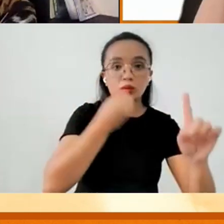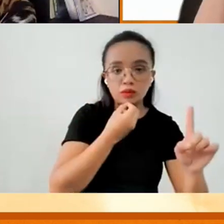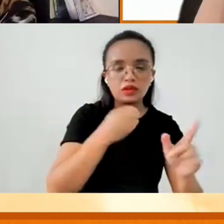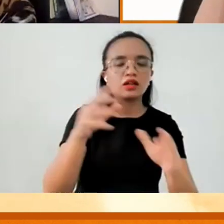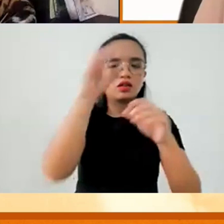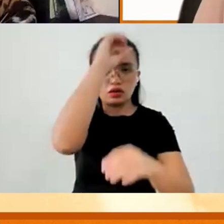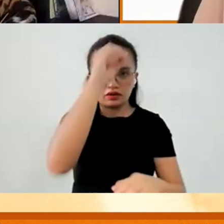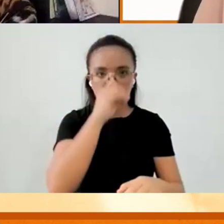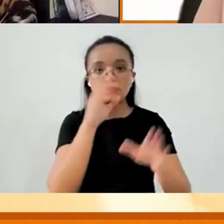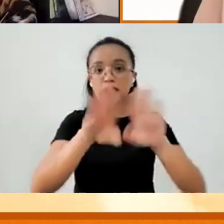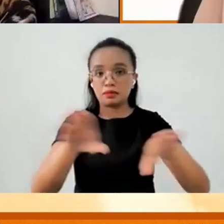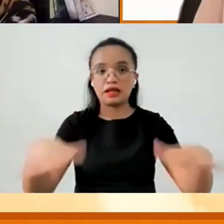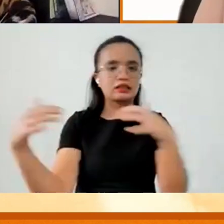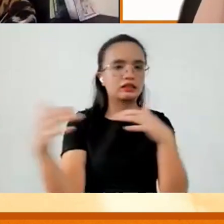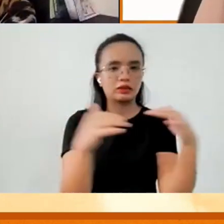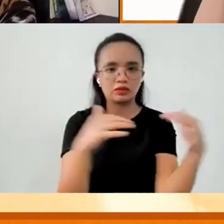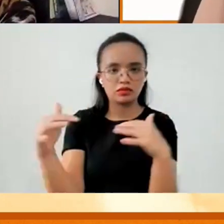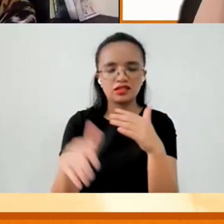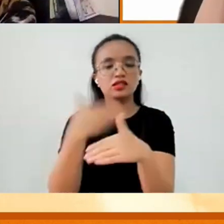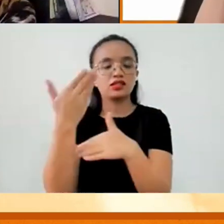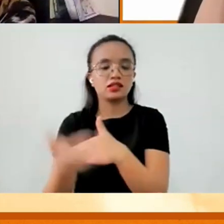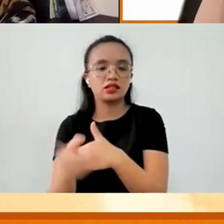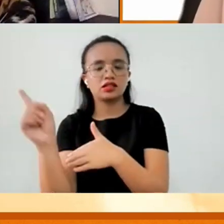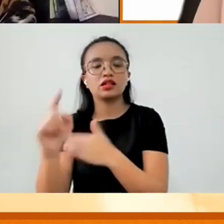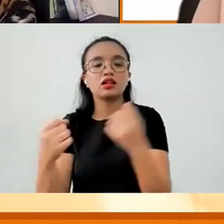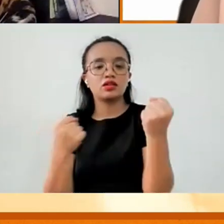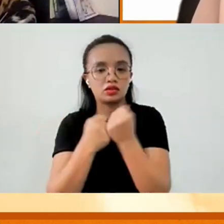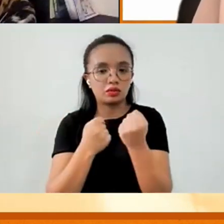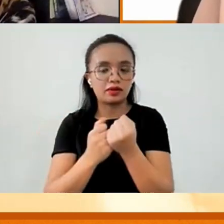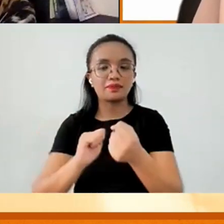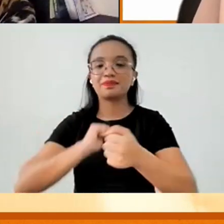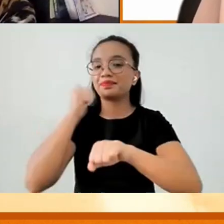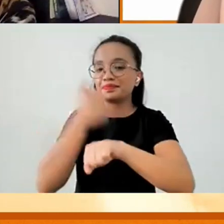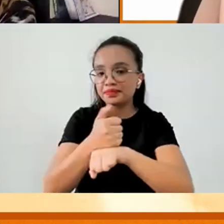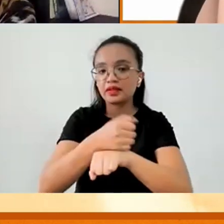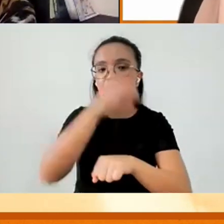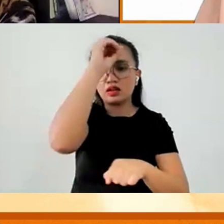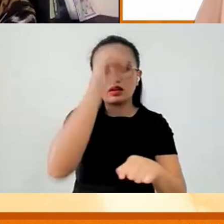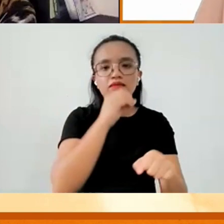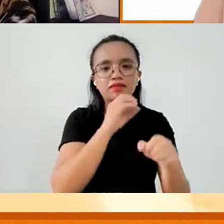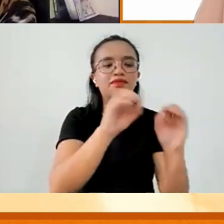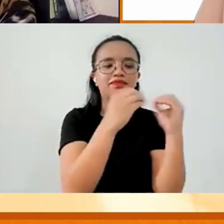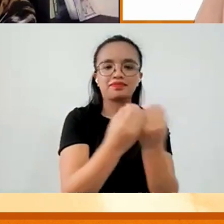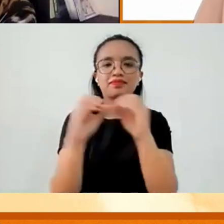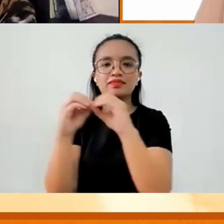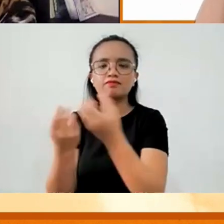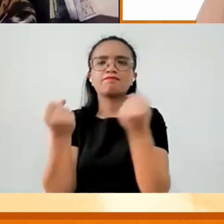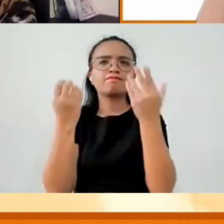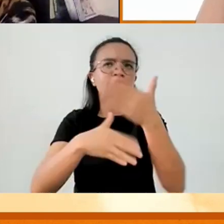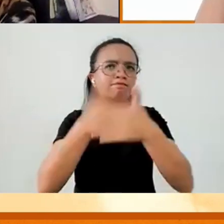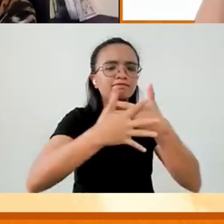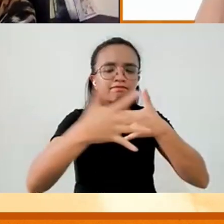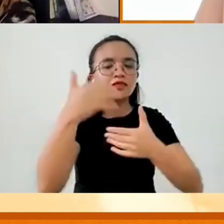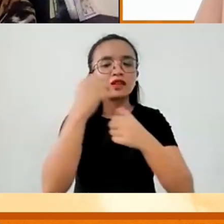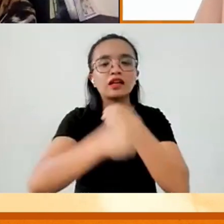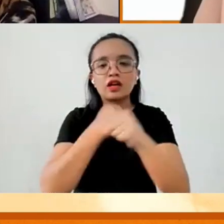And then there's also the institutionalization of support and establishment of orphanages. So in the coming years, hopefully,